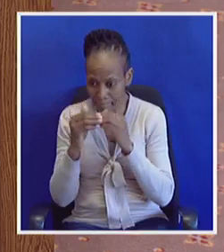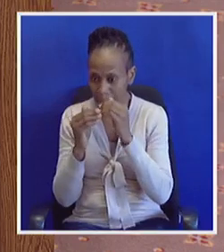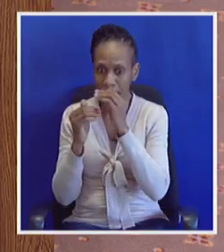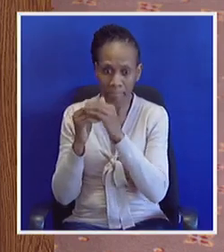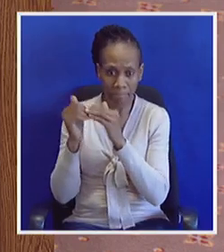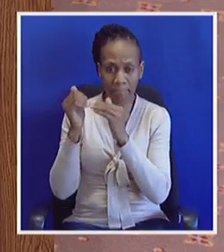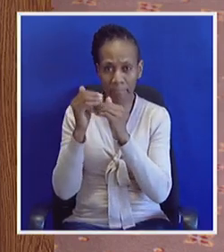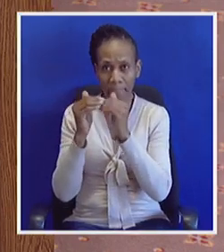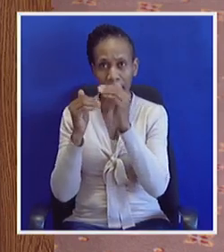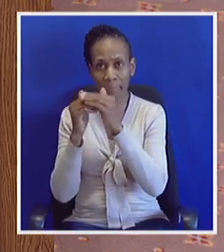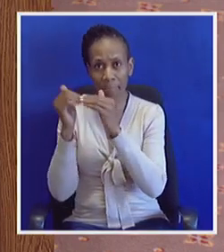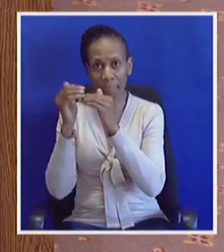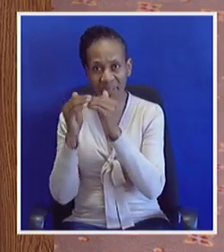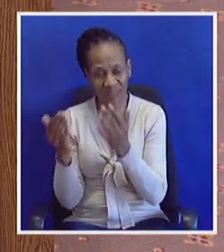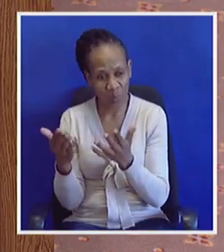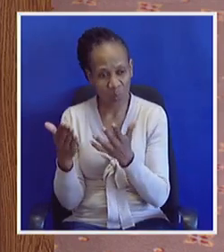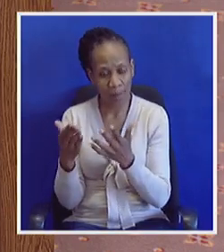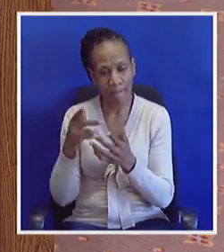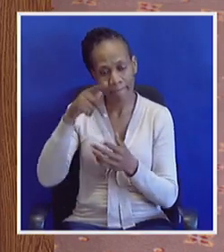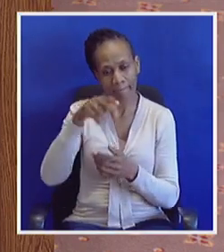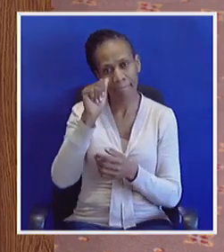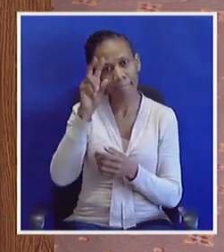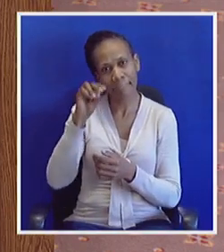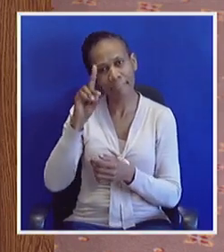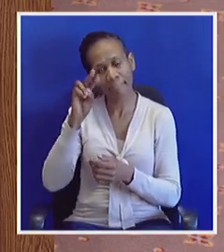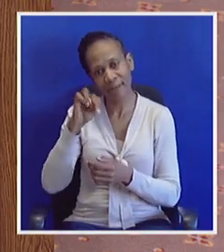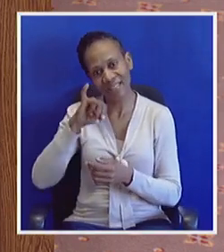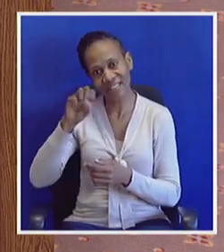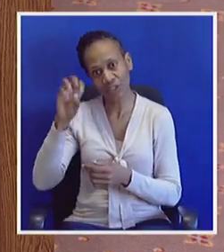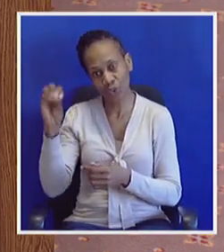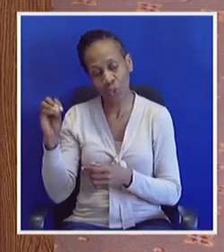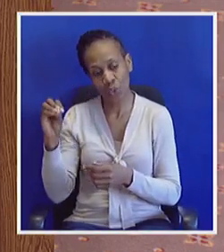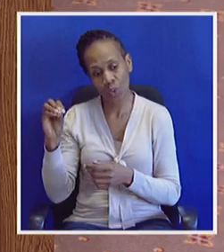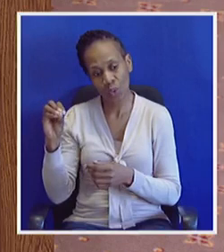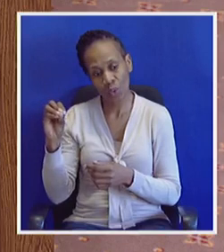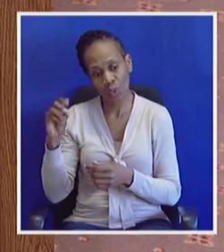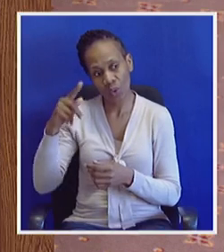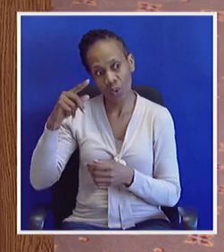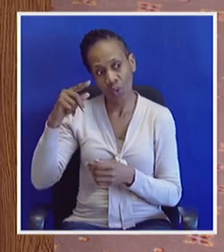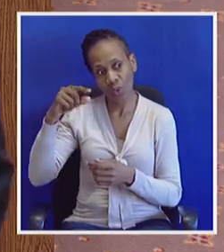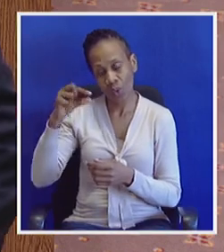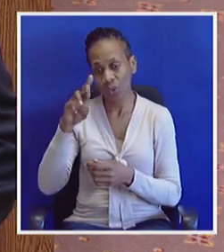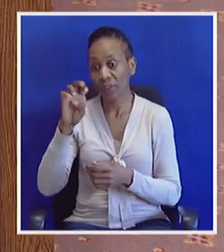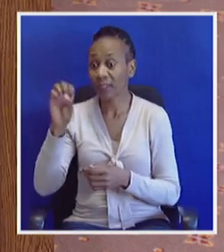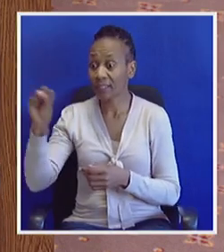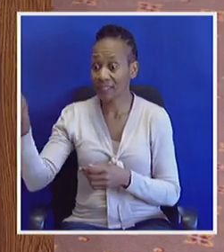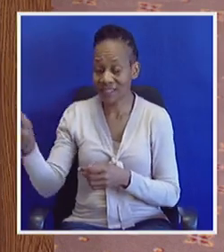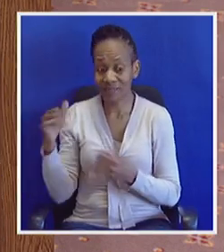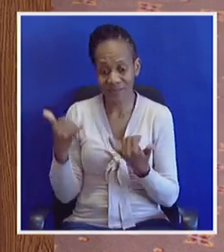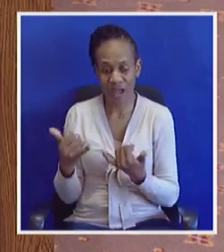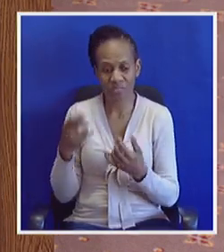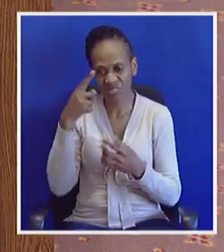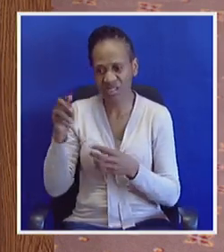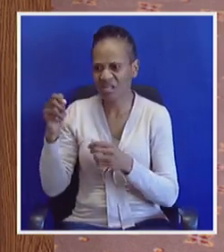call pantisocracy in our society, given the hostile global environment dominated by capitalism? Thank you.